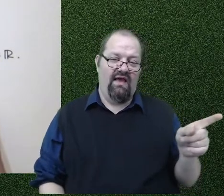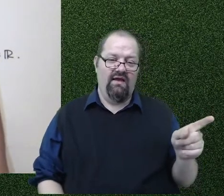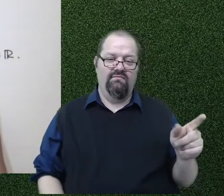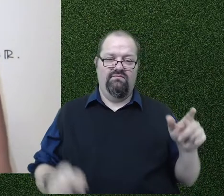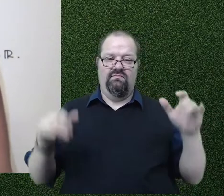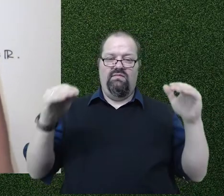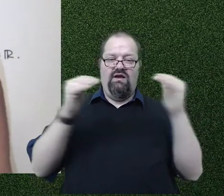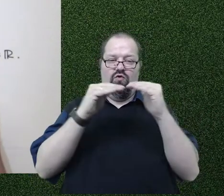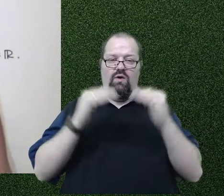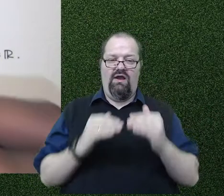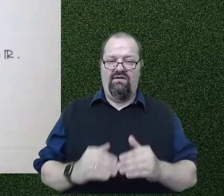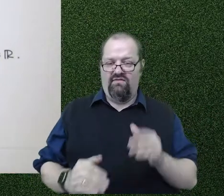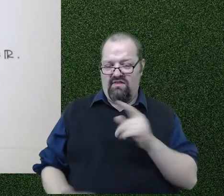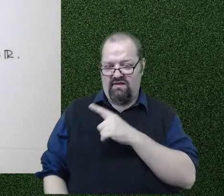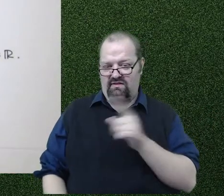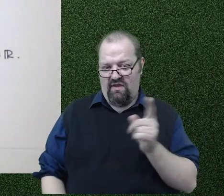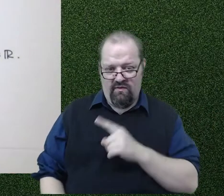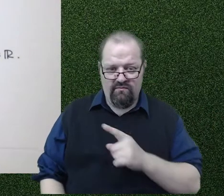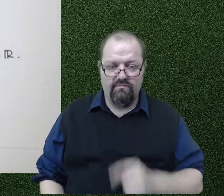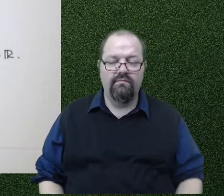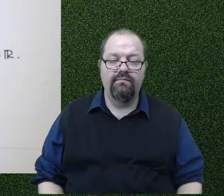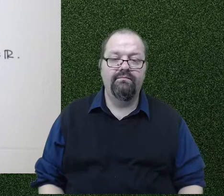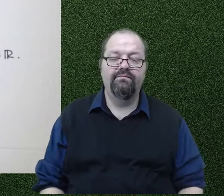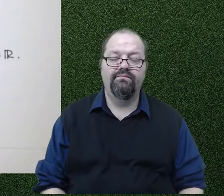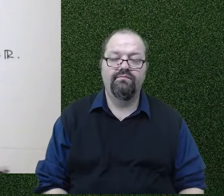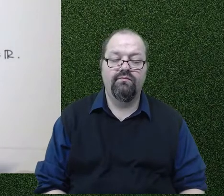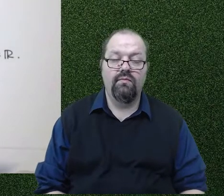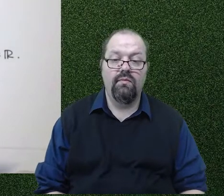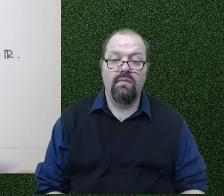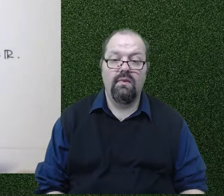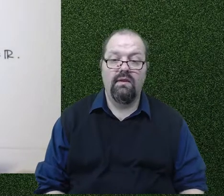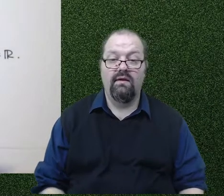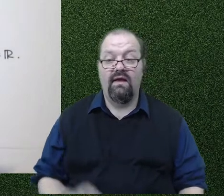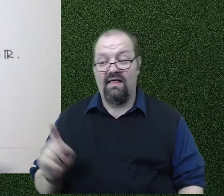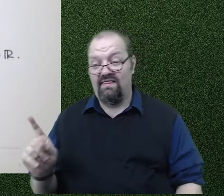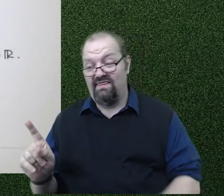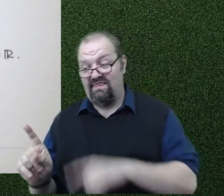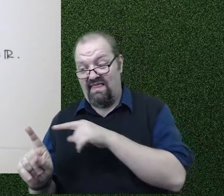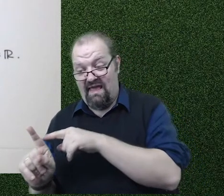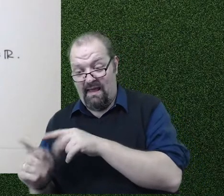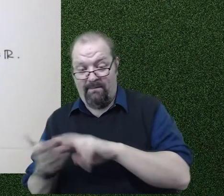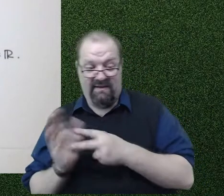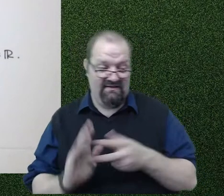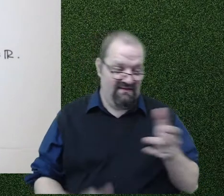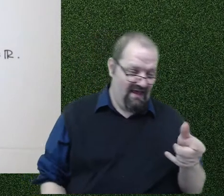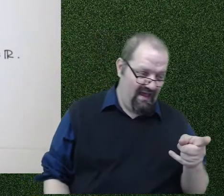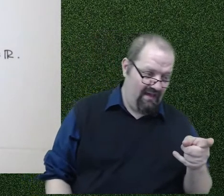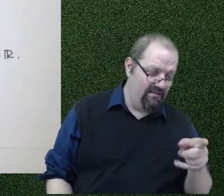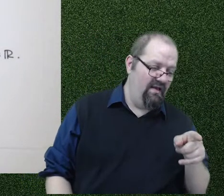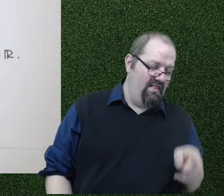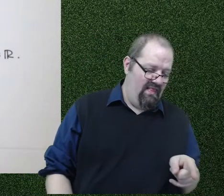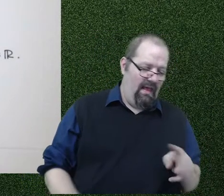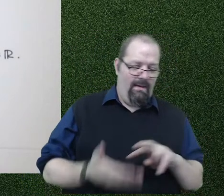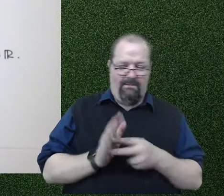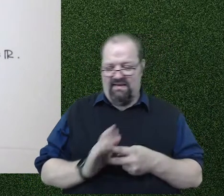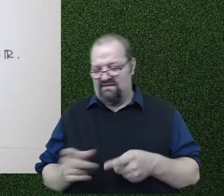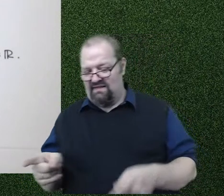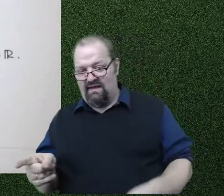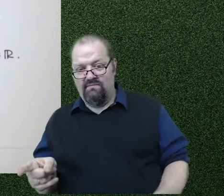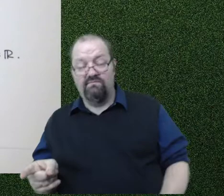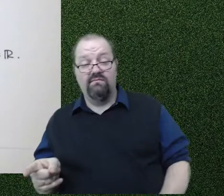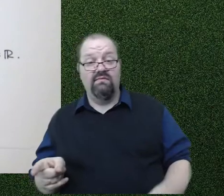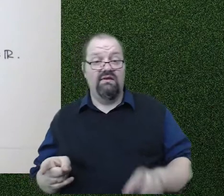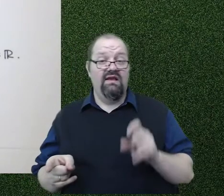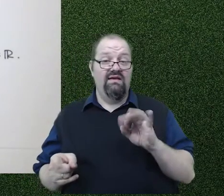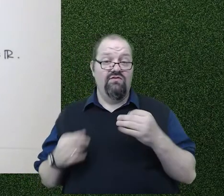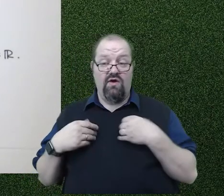is equivalent to that over there. This implies this, and this implies this. So if you get a cross product of zero,